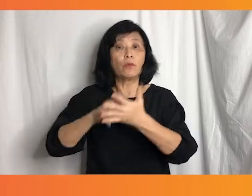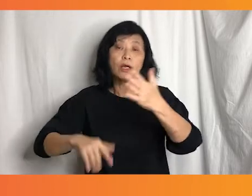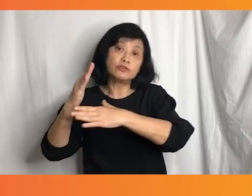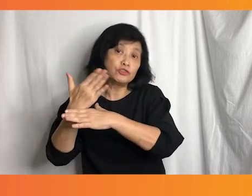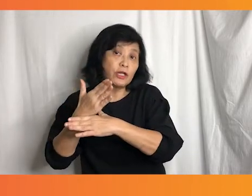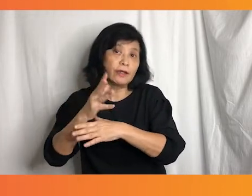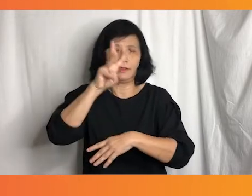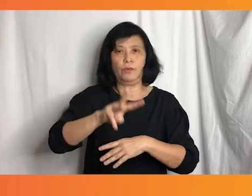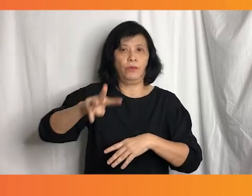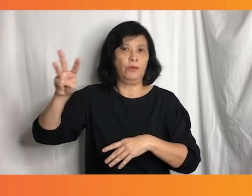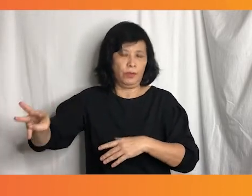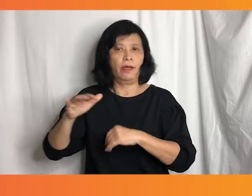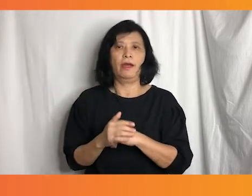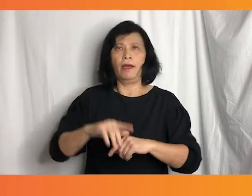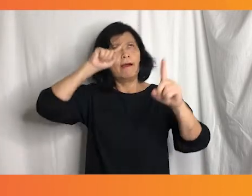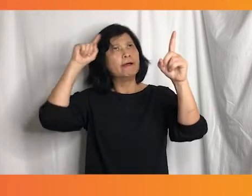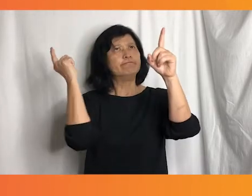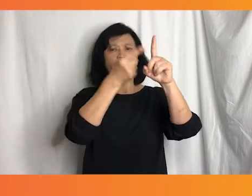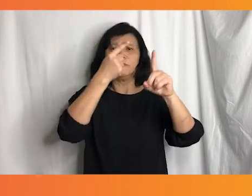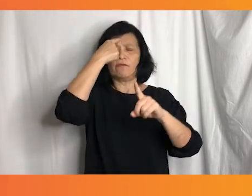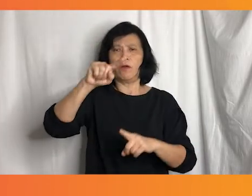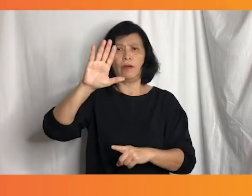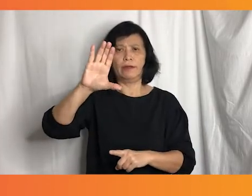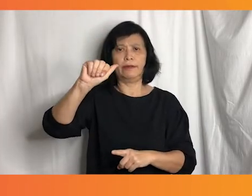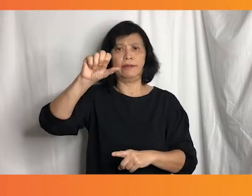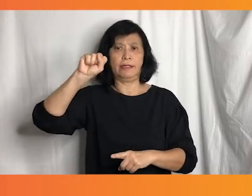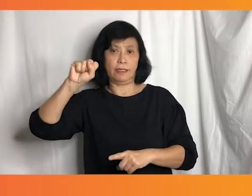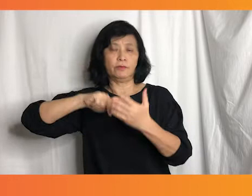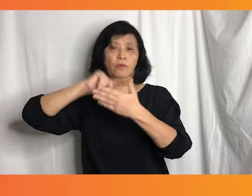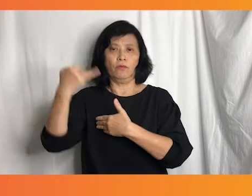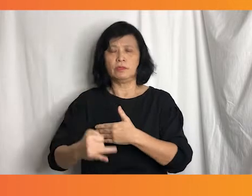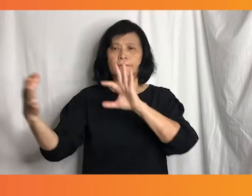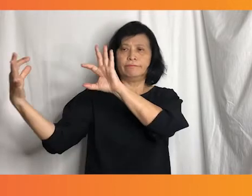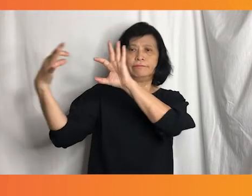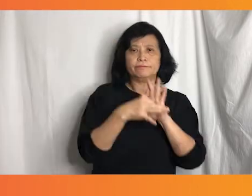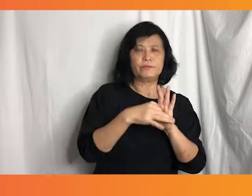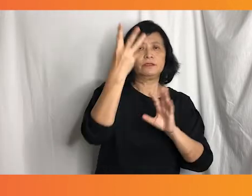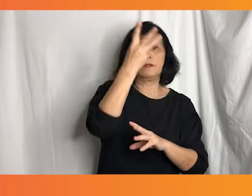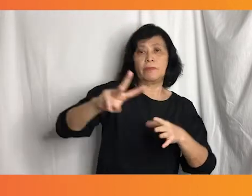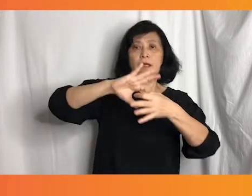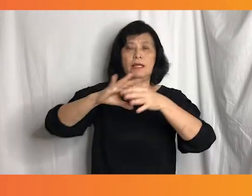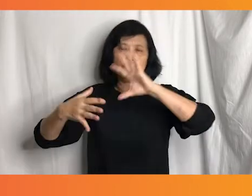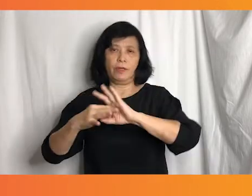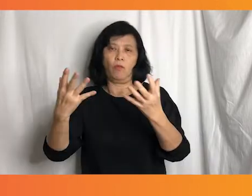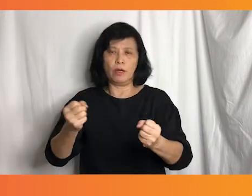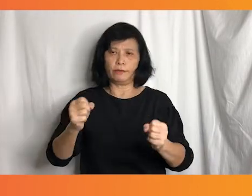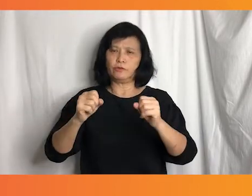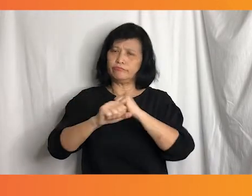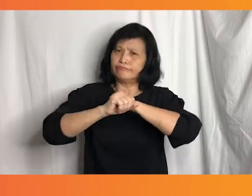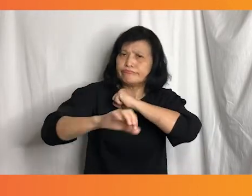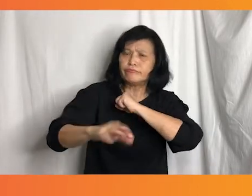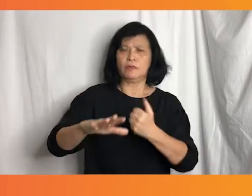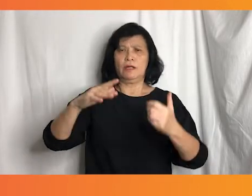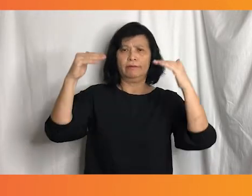has also shared in their website itself. The aim for their CAS project is to align with the Paralympic Games. They want to promote